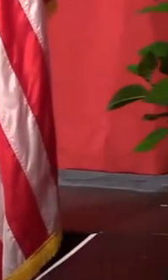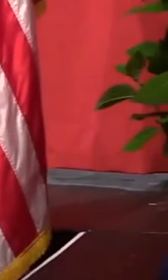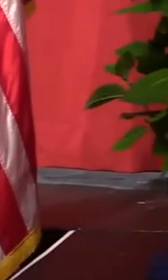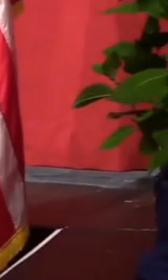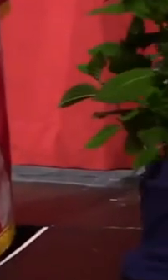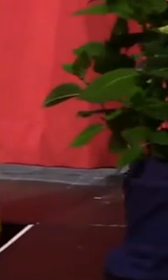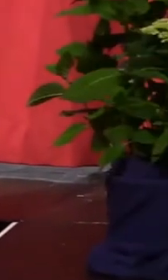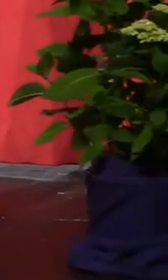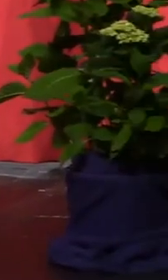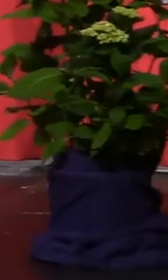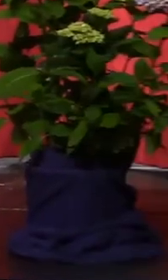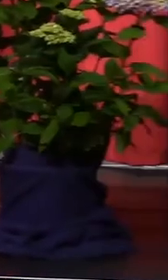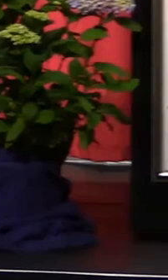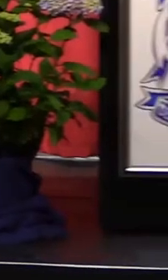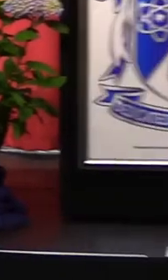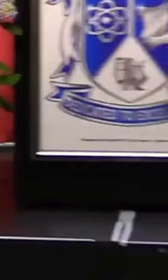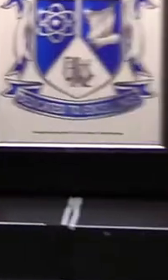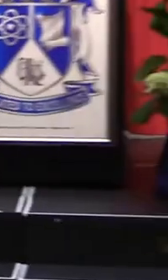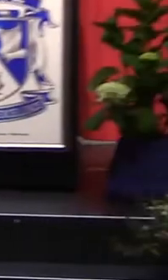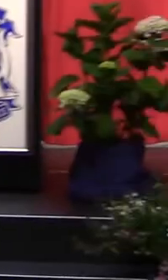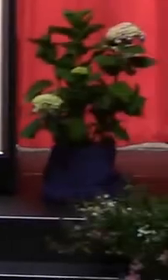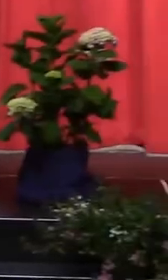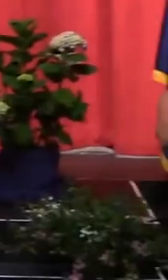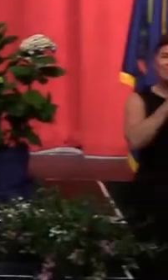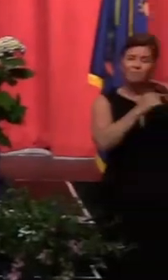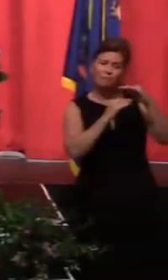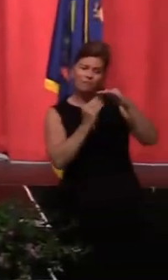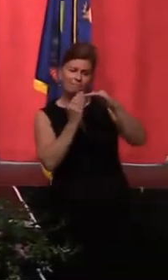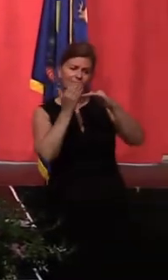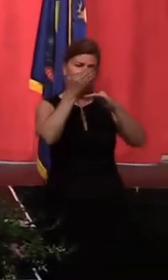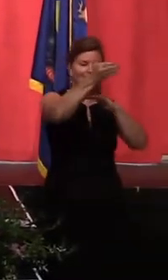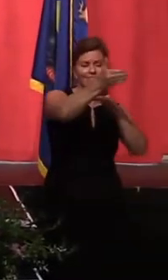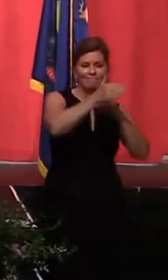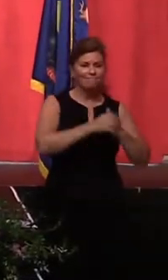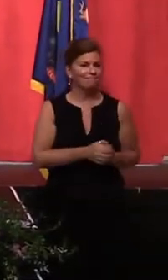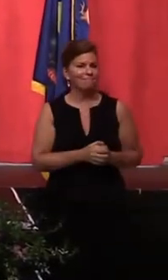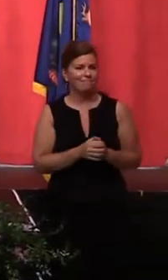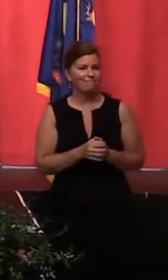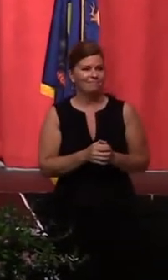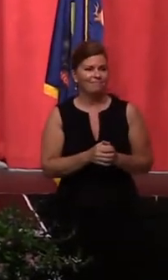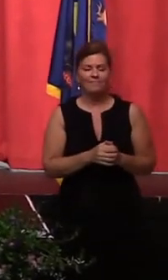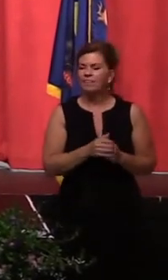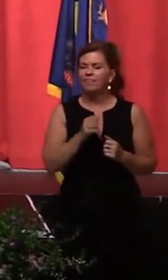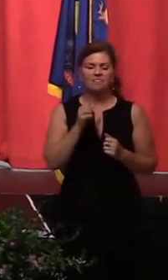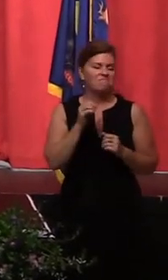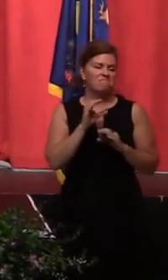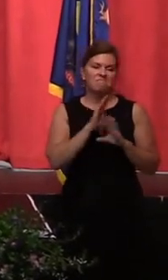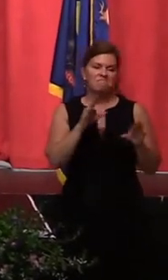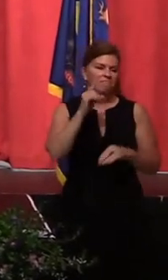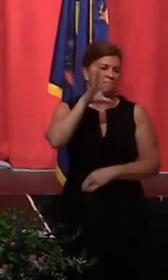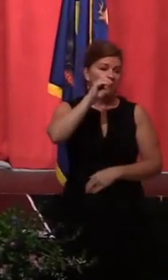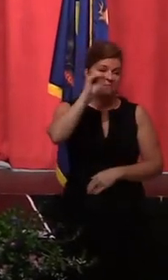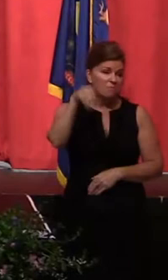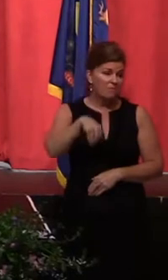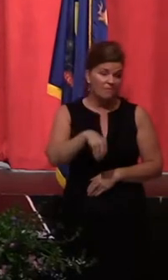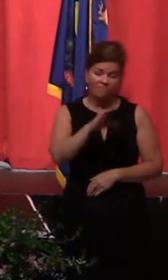limit, and sometimes even beyond. There is no such thing as half effort with Ginger.